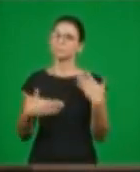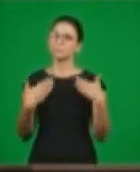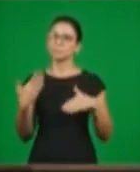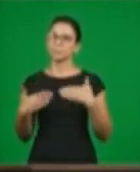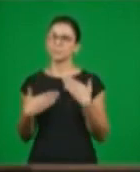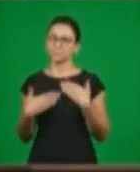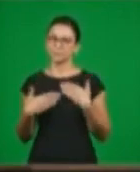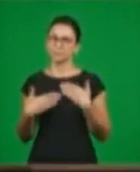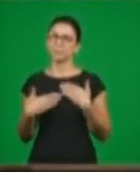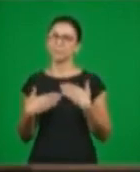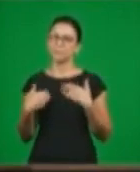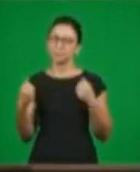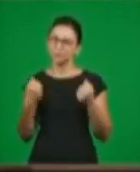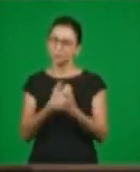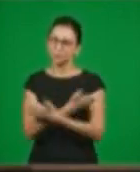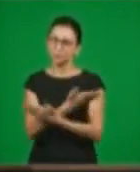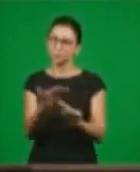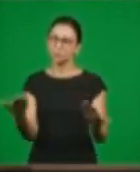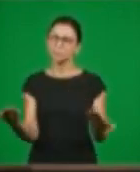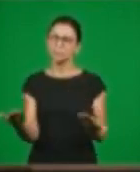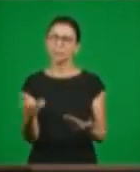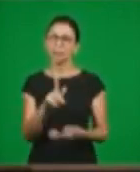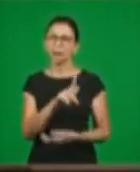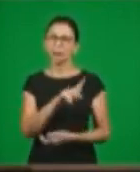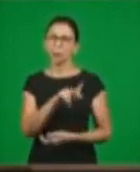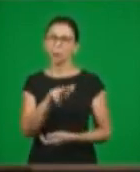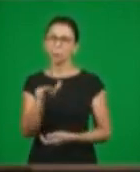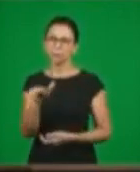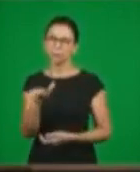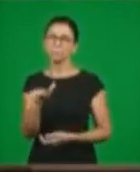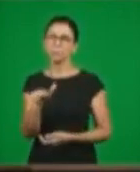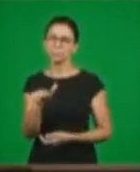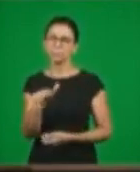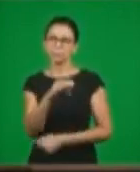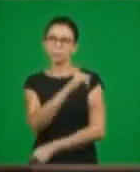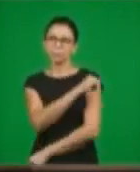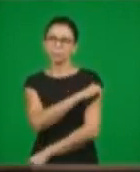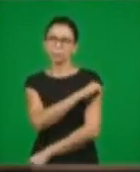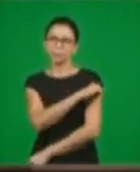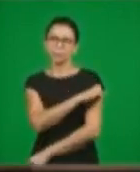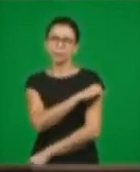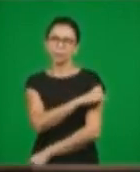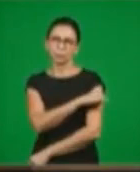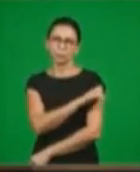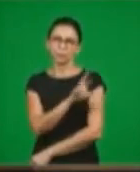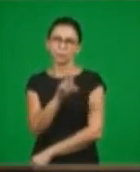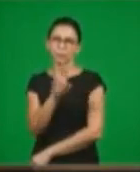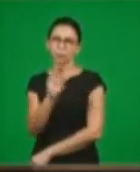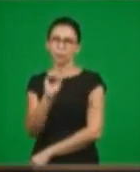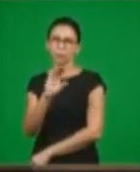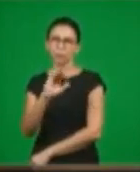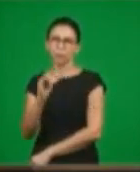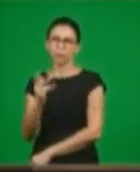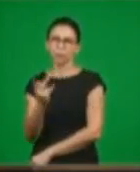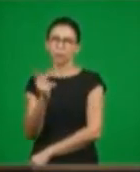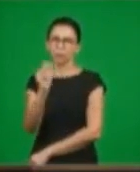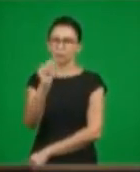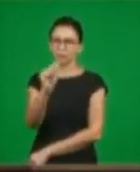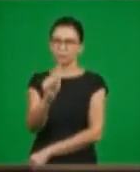to breed the brothers who are in the Hacienda, the community of Hacienda in Rio de Janeiro. Hacienda